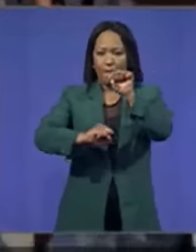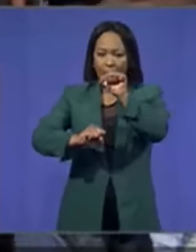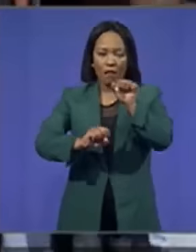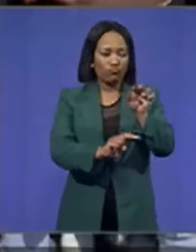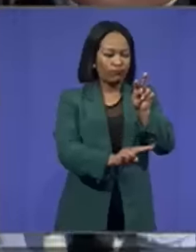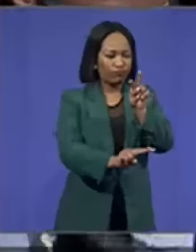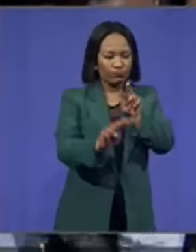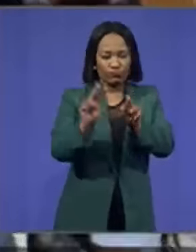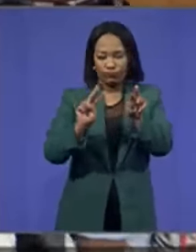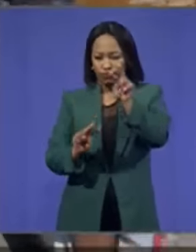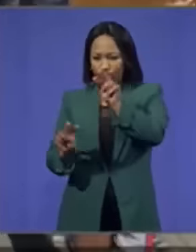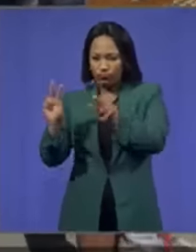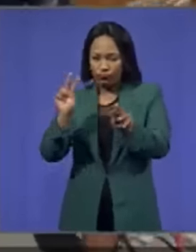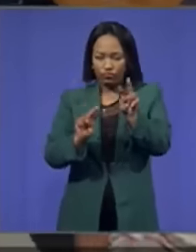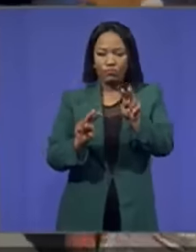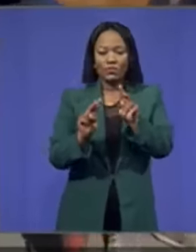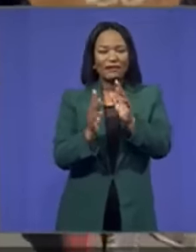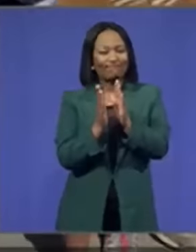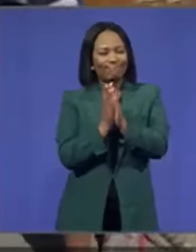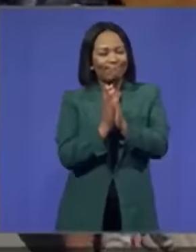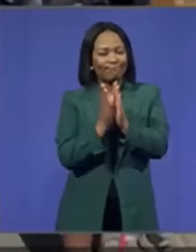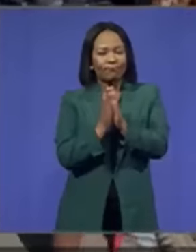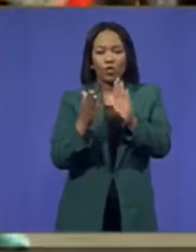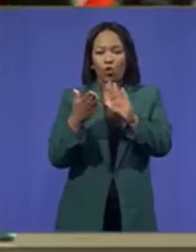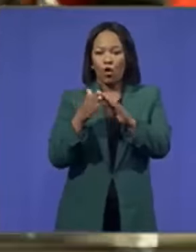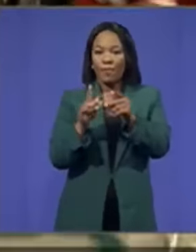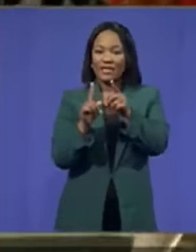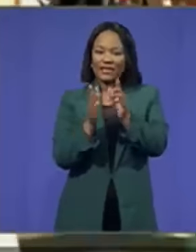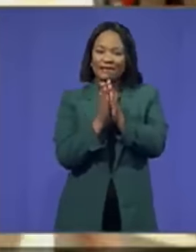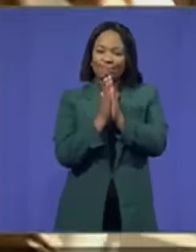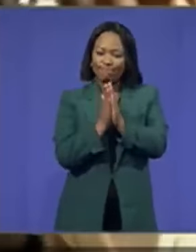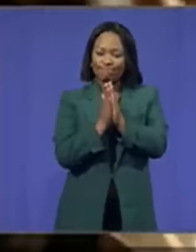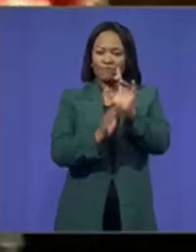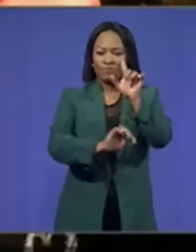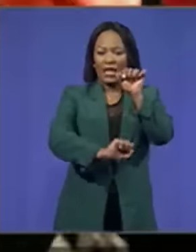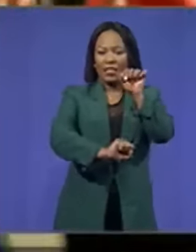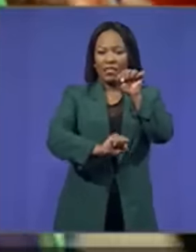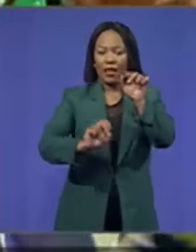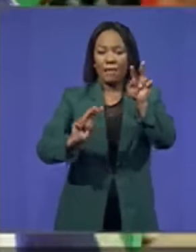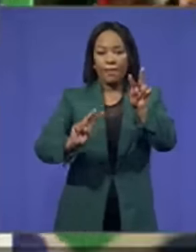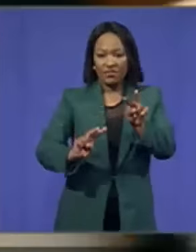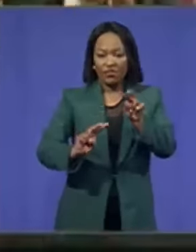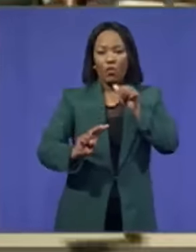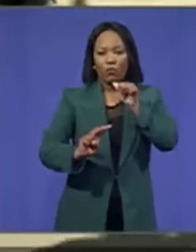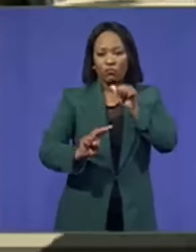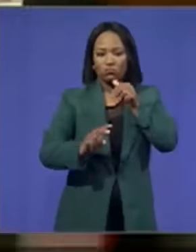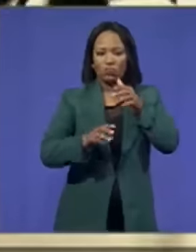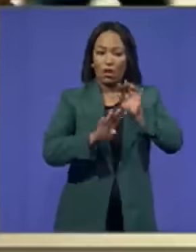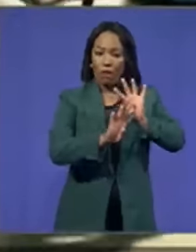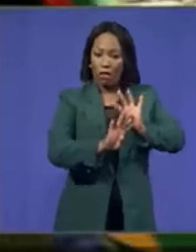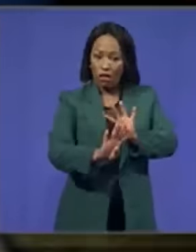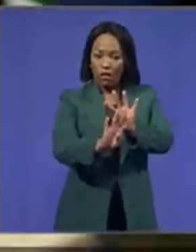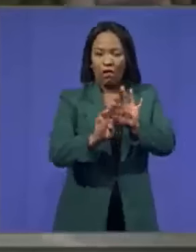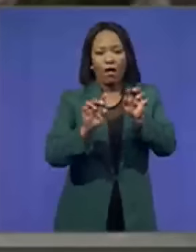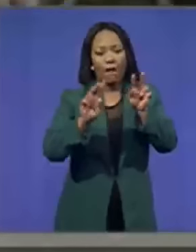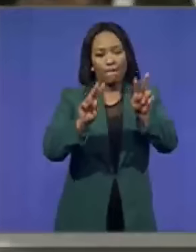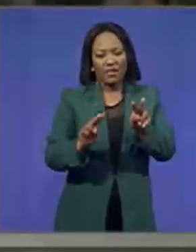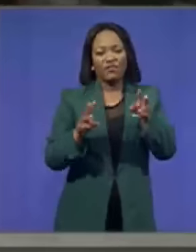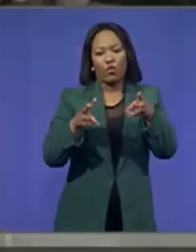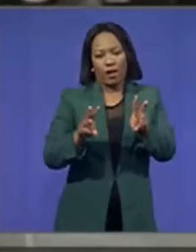boipelaetso. Se boetse se etsa kgweletso baahi hore ho be le kgutso le kgotso nakong ya boipelaetso. Our message